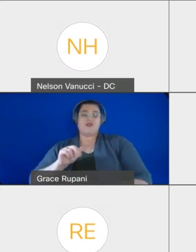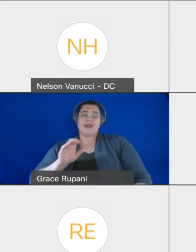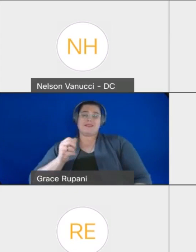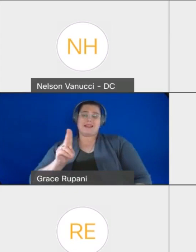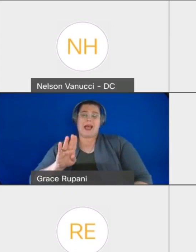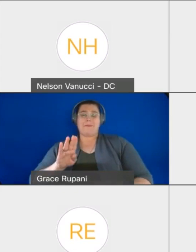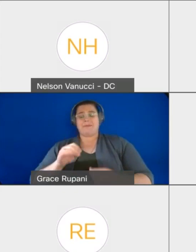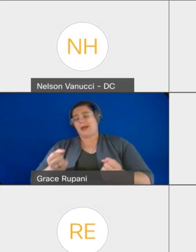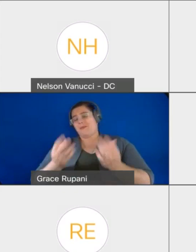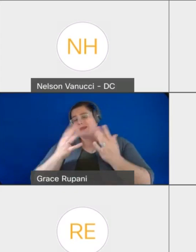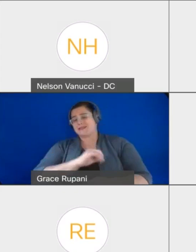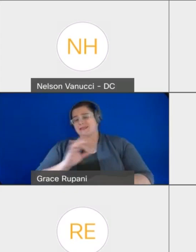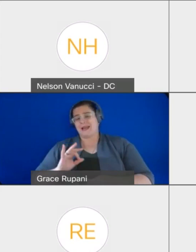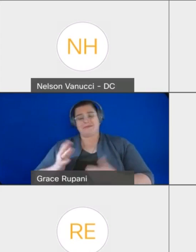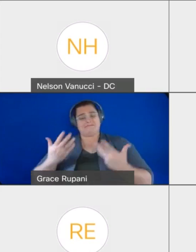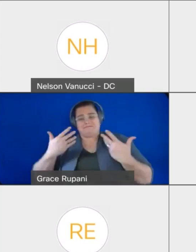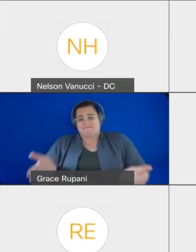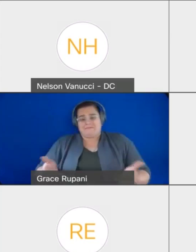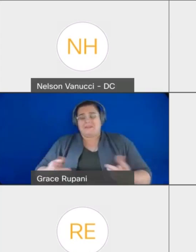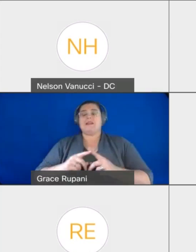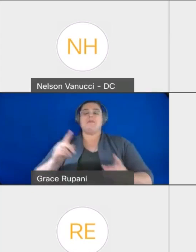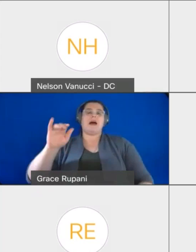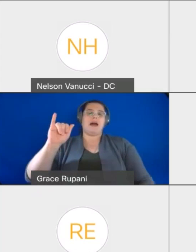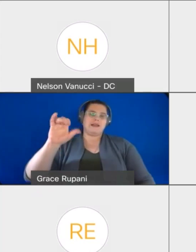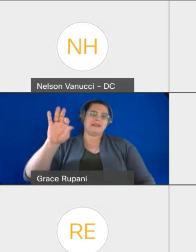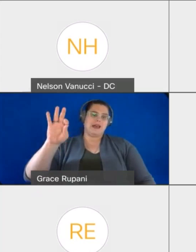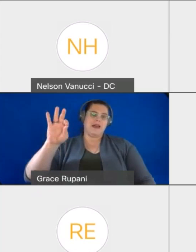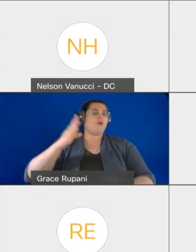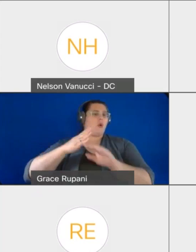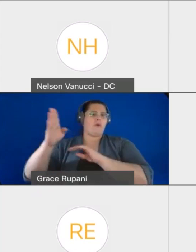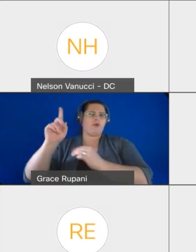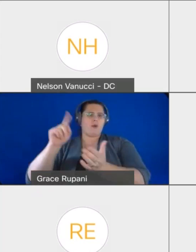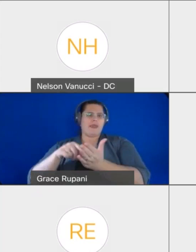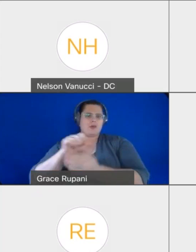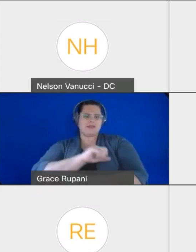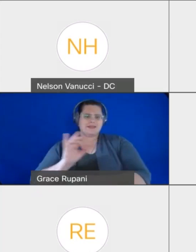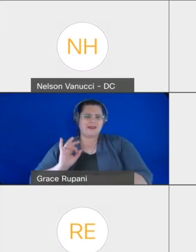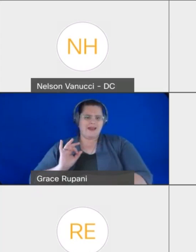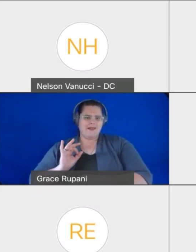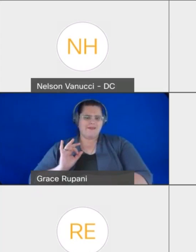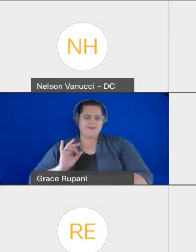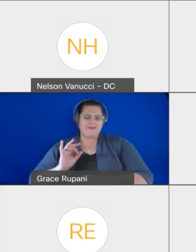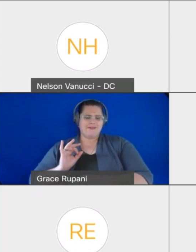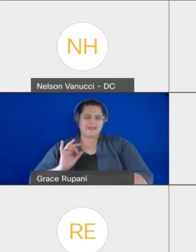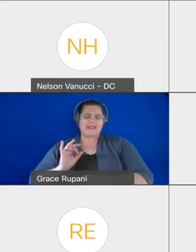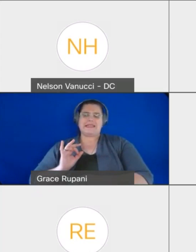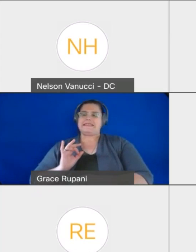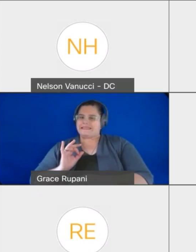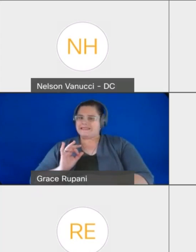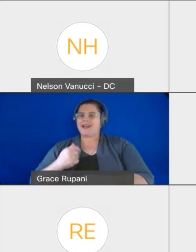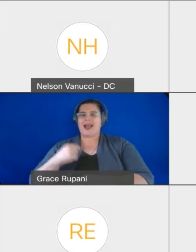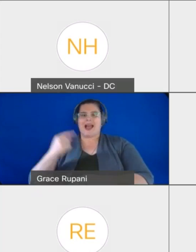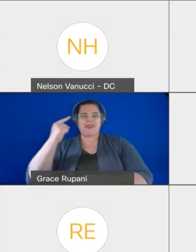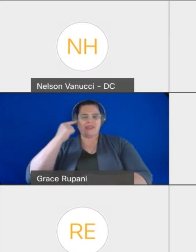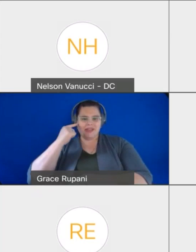but ICFs alone, we're talking about more than 1,000 staff. I think that being in category 1A for